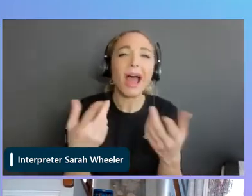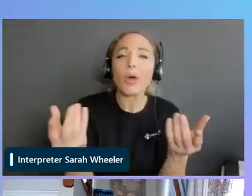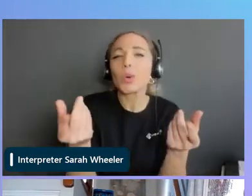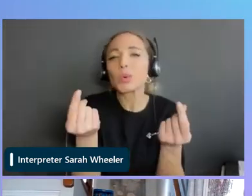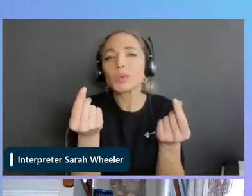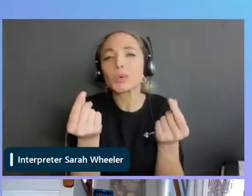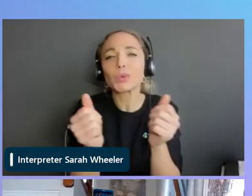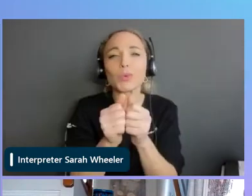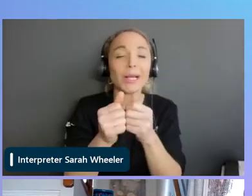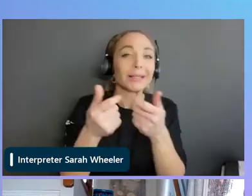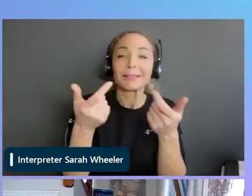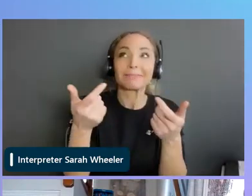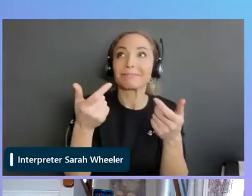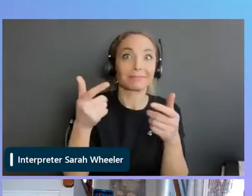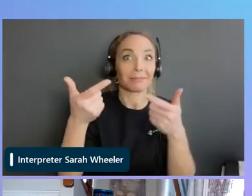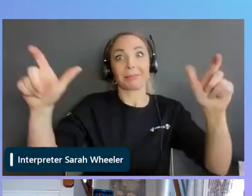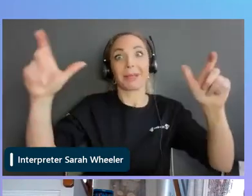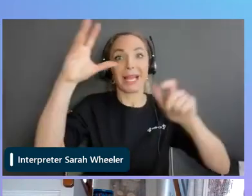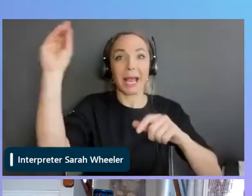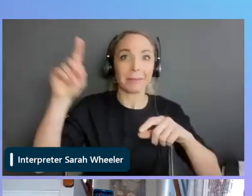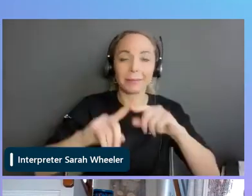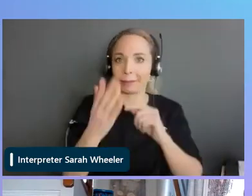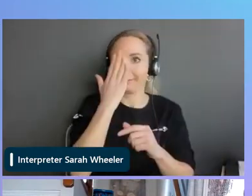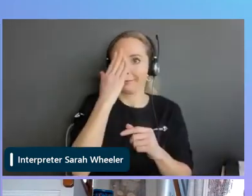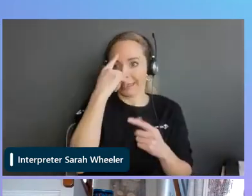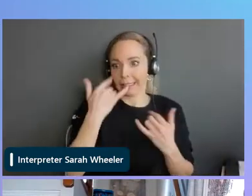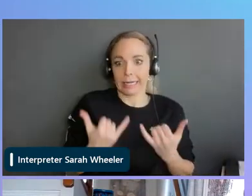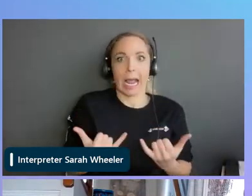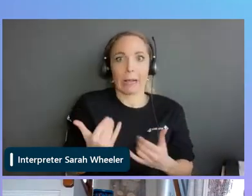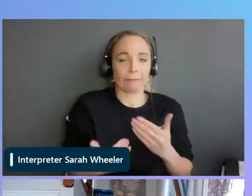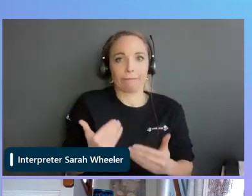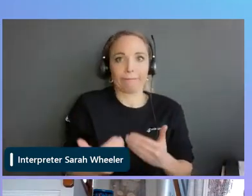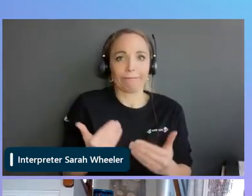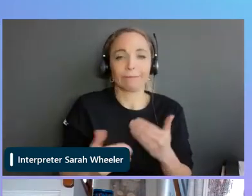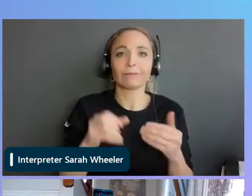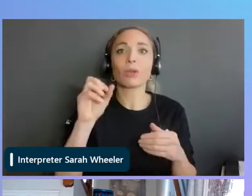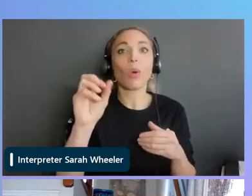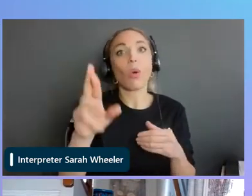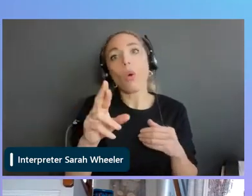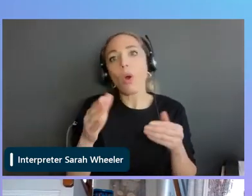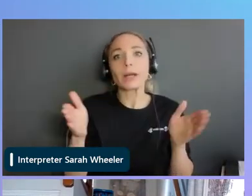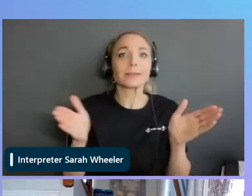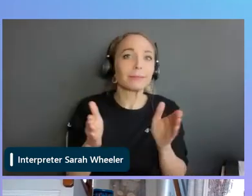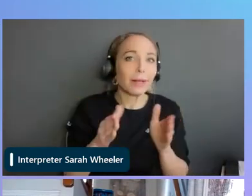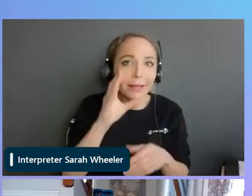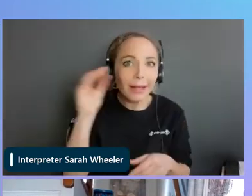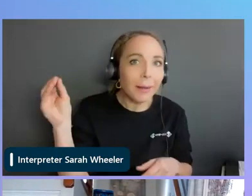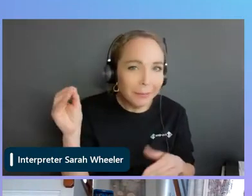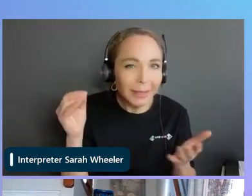companies, so that you'll know kind of like what to apply the next few things I'm going to tell you about too.